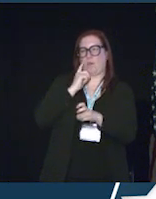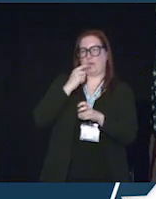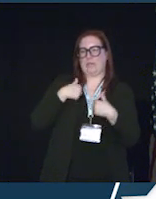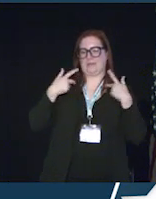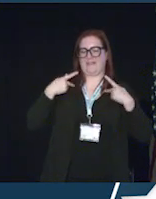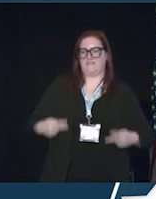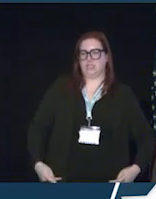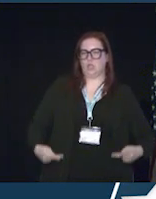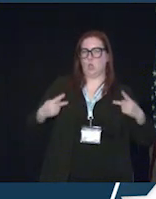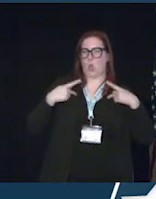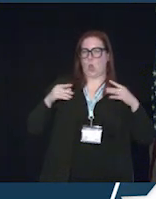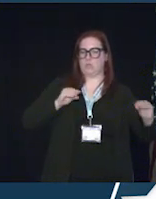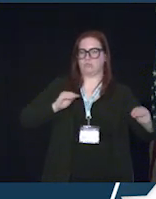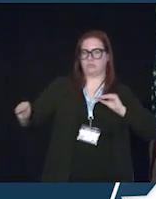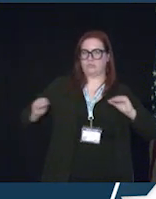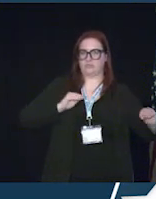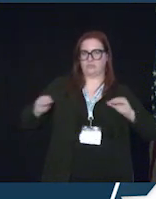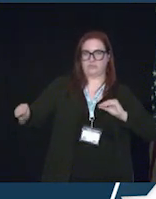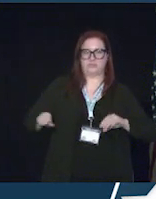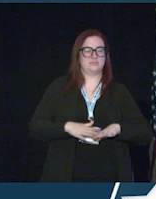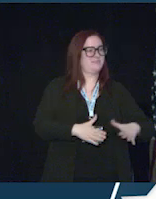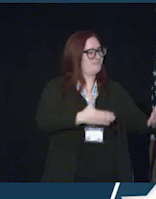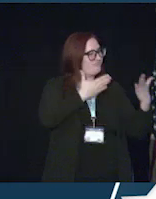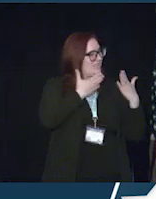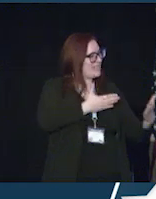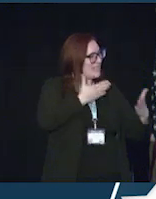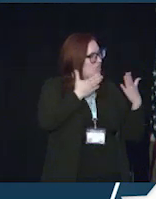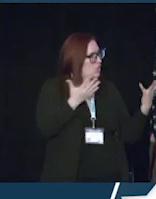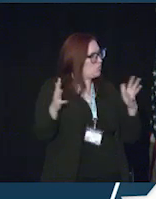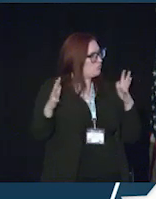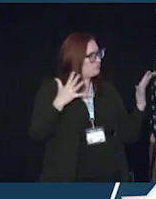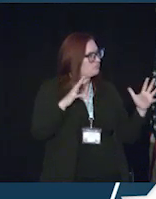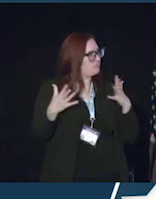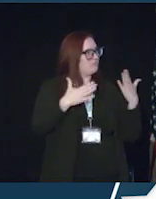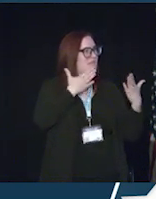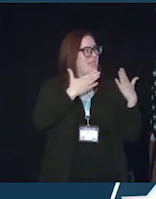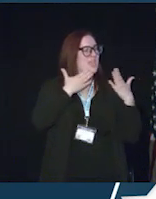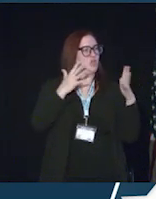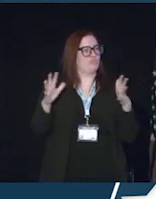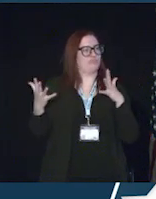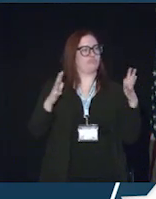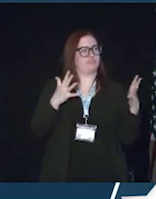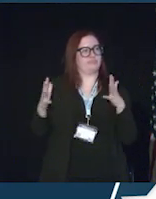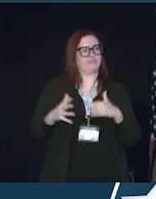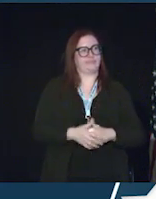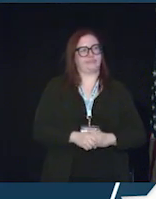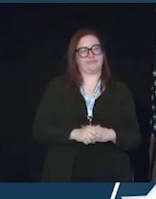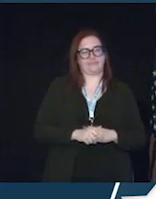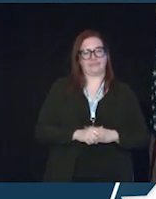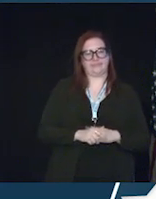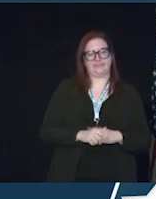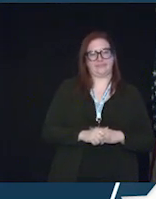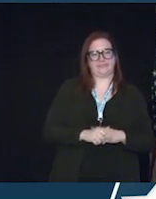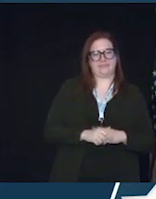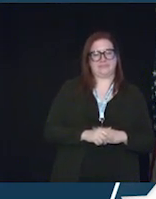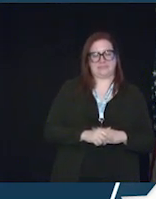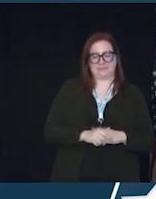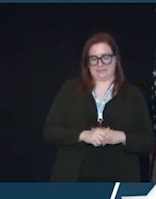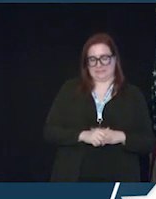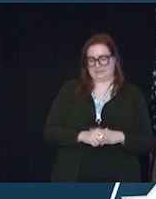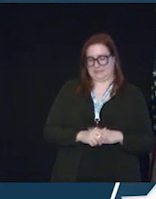things. Thank Yeah. you. And I don't. Okay, I'm gonna say that.